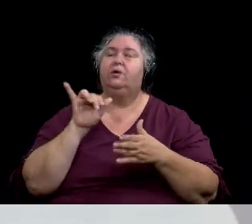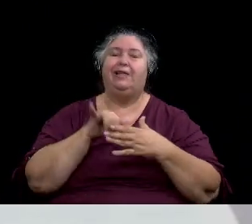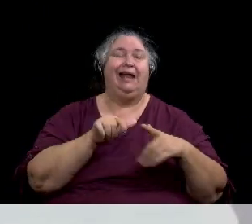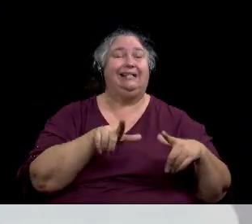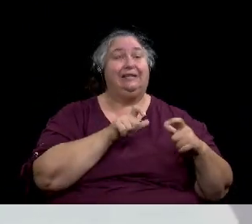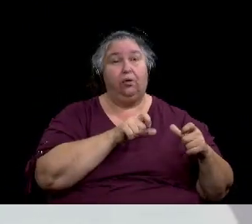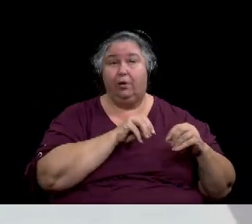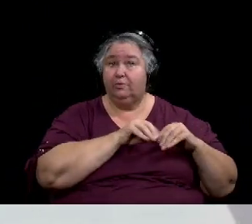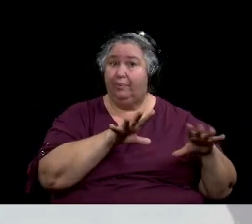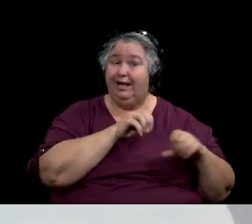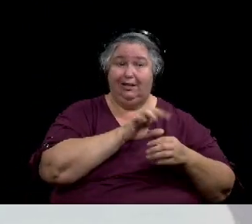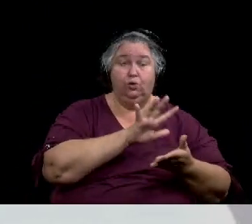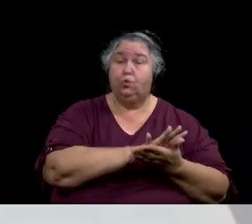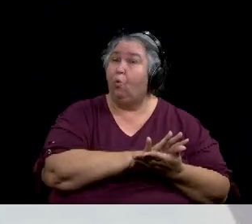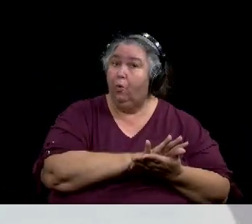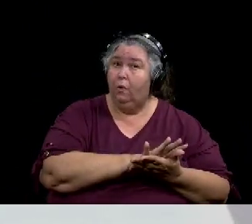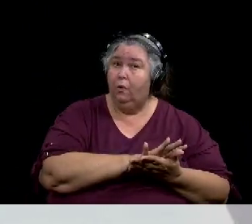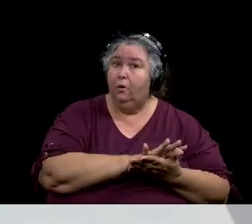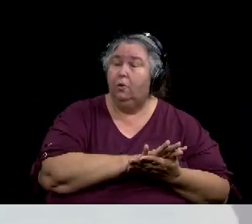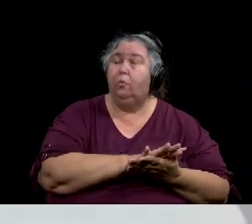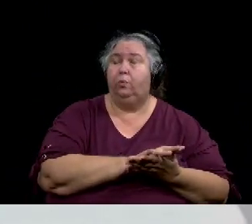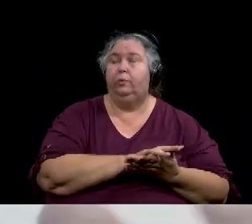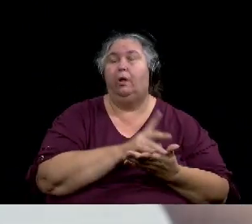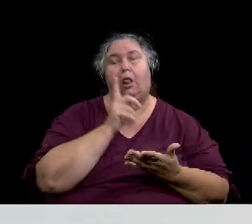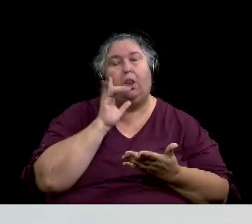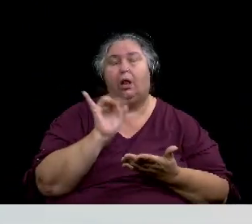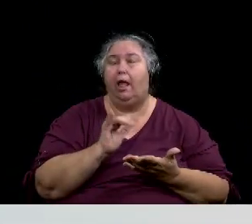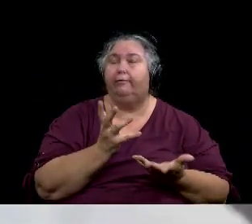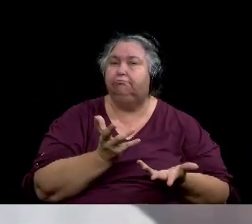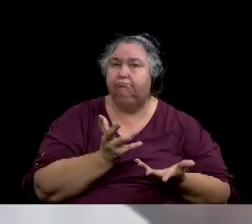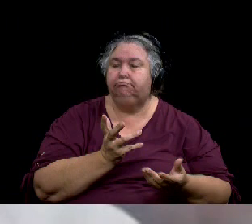spread in schools would look like a